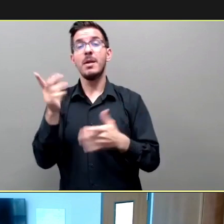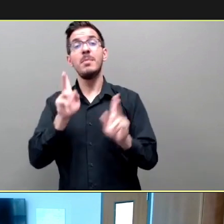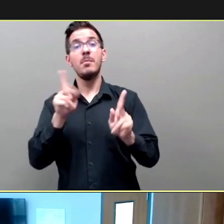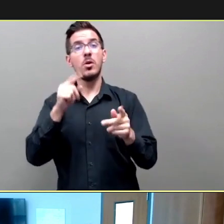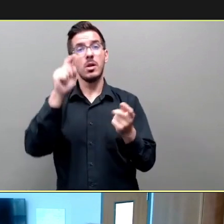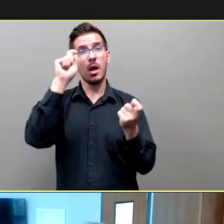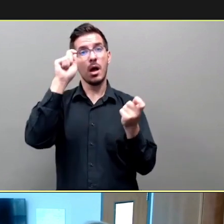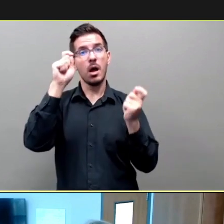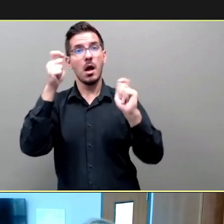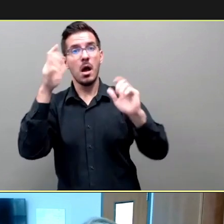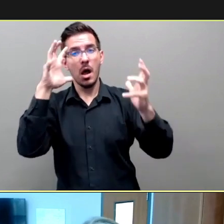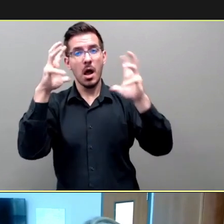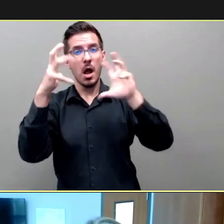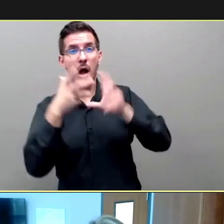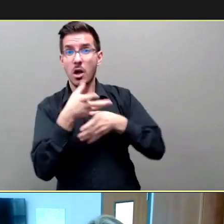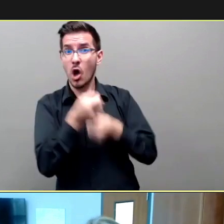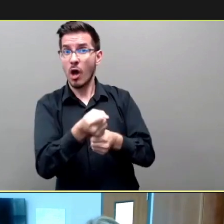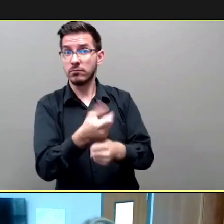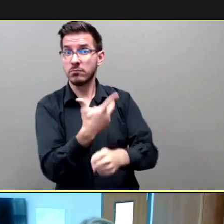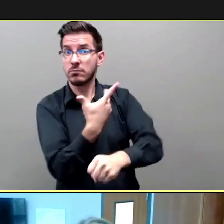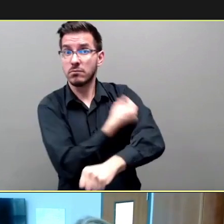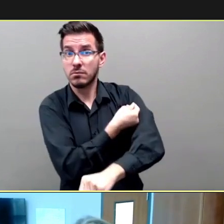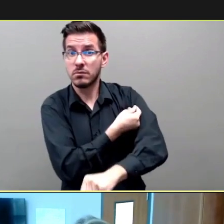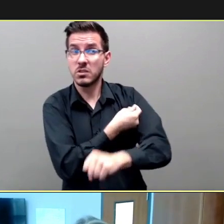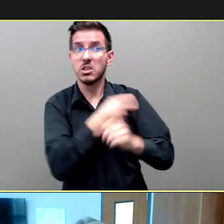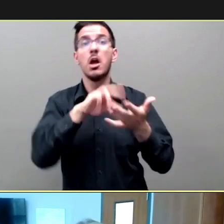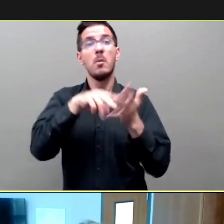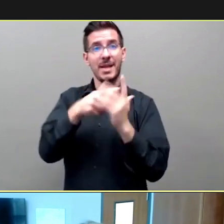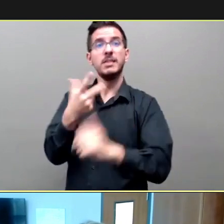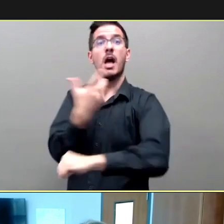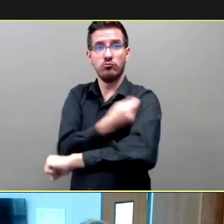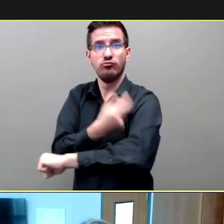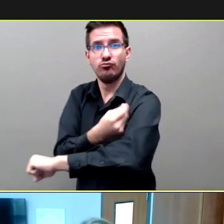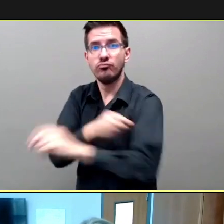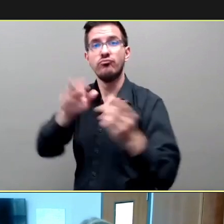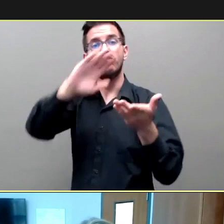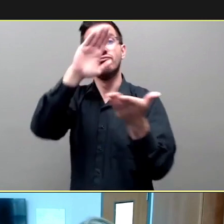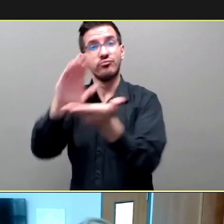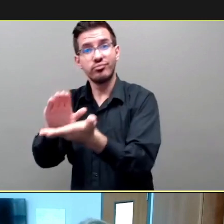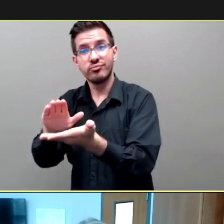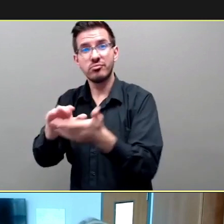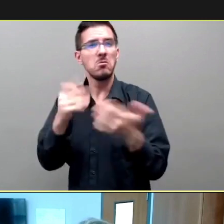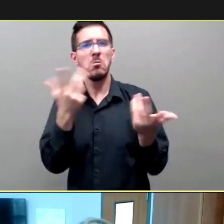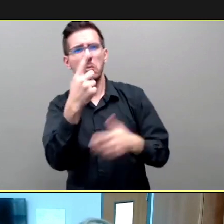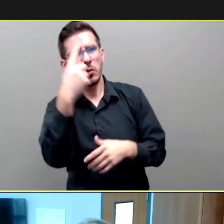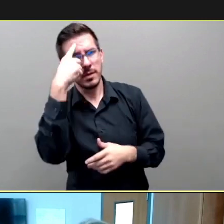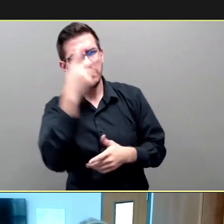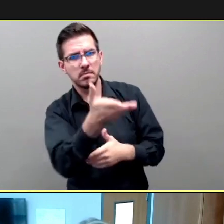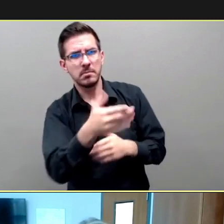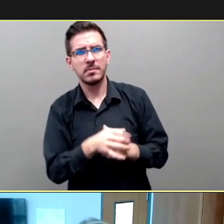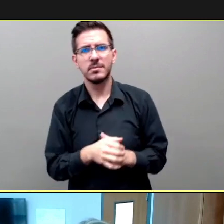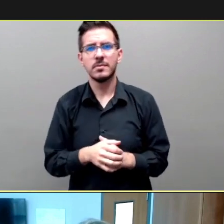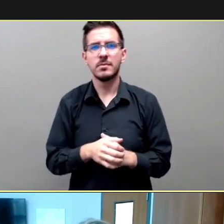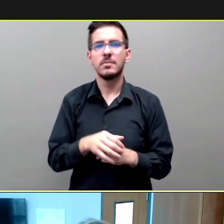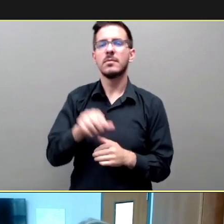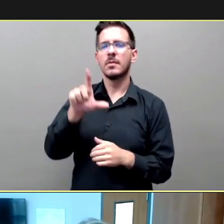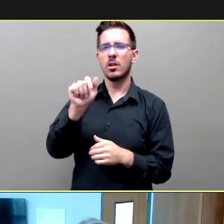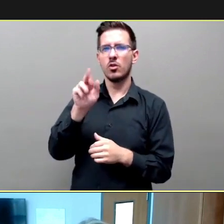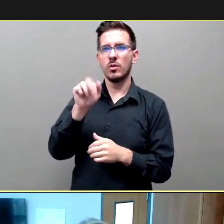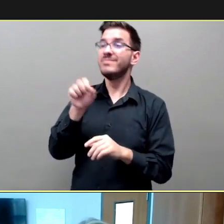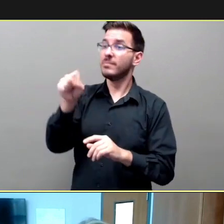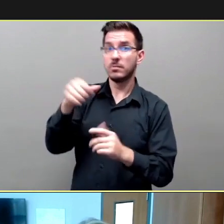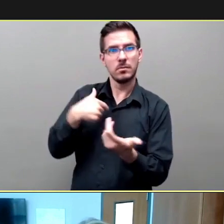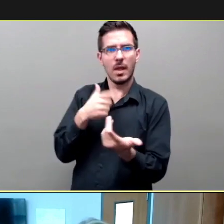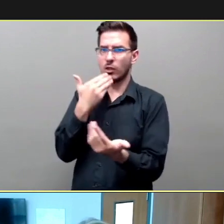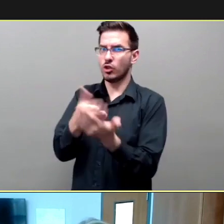vaccines. That's a really good question. I think it's a combination of those things. I think that, we've been looking at over